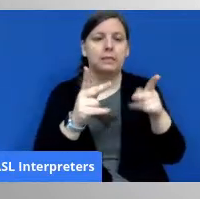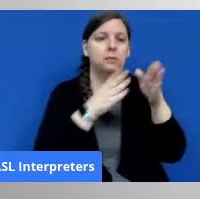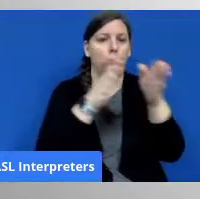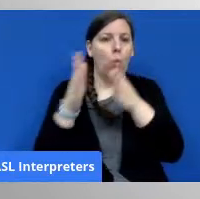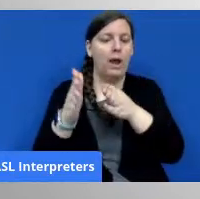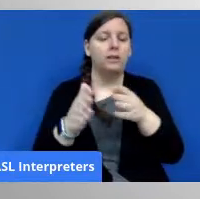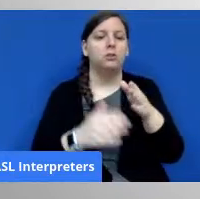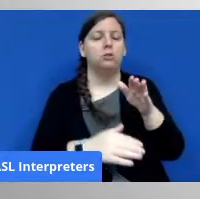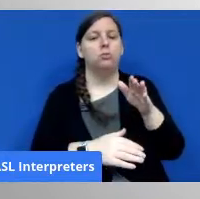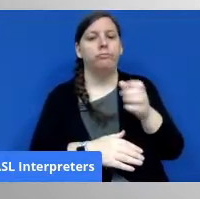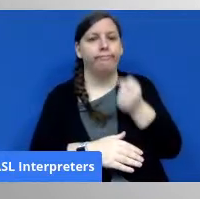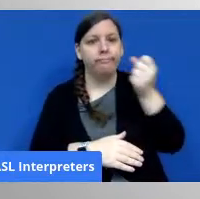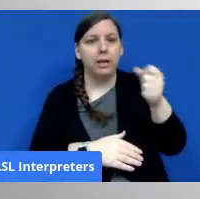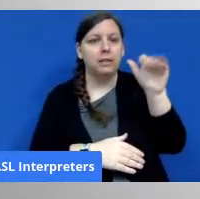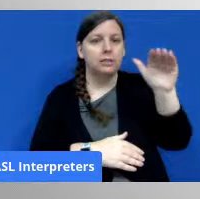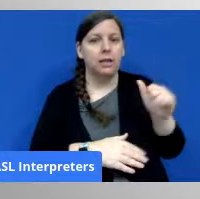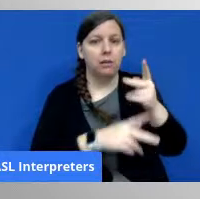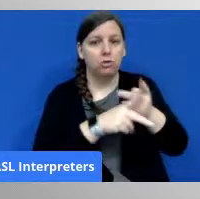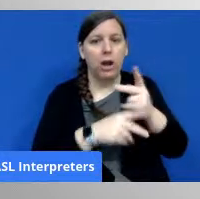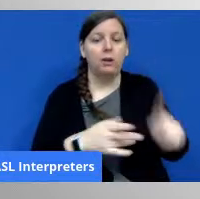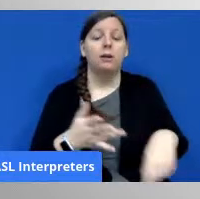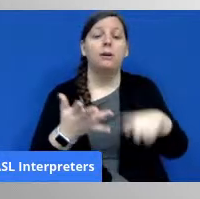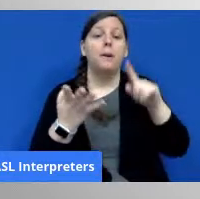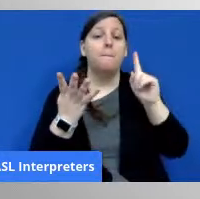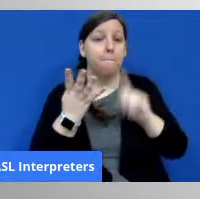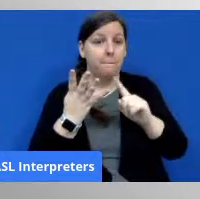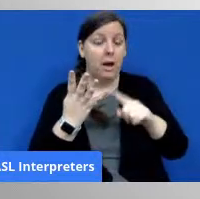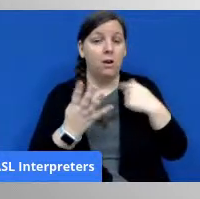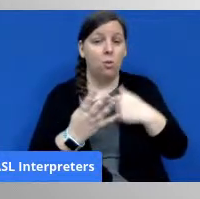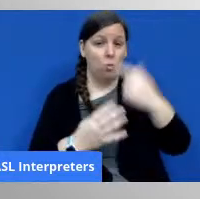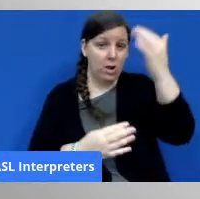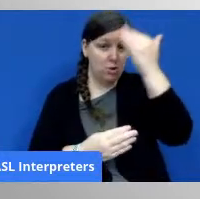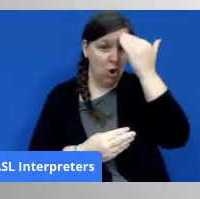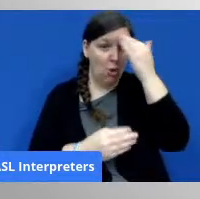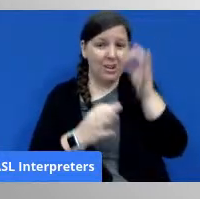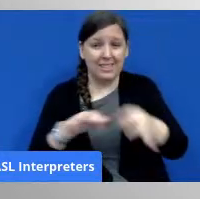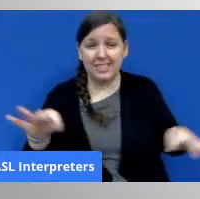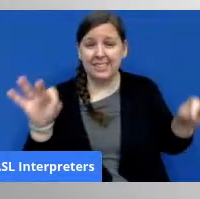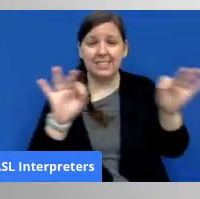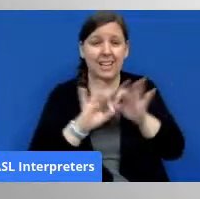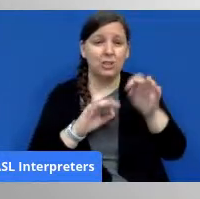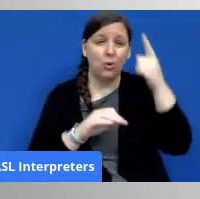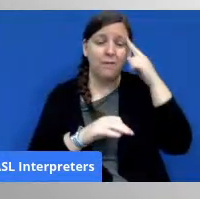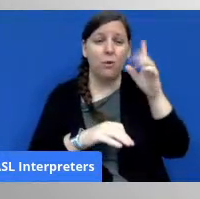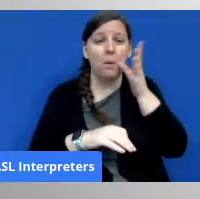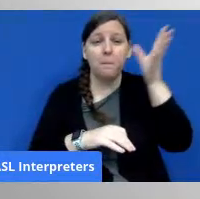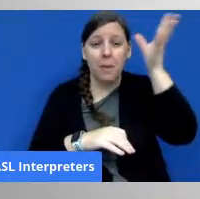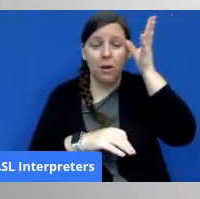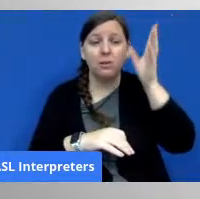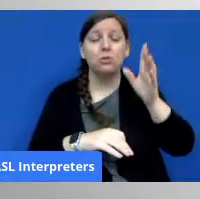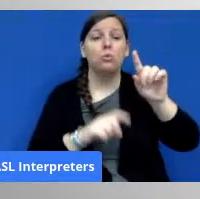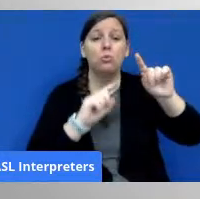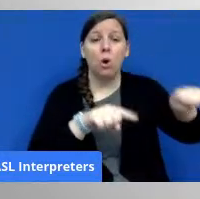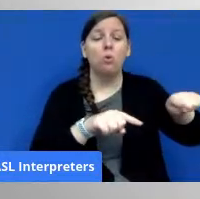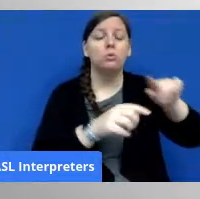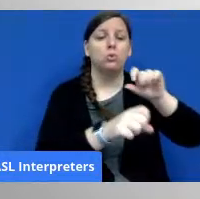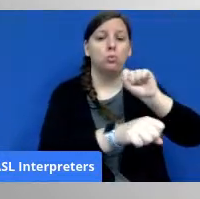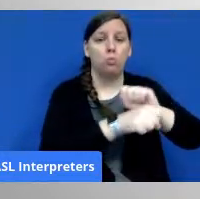essential for parents to be able to go to work, for them to be able to go to school, and for them to be fully present.